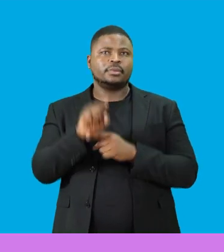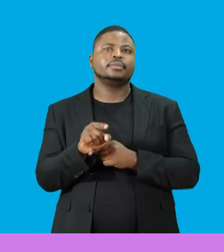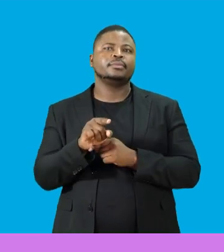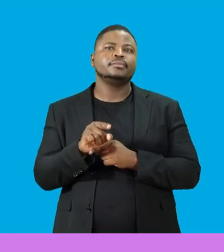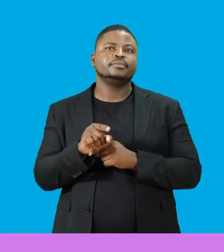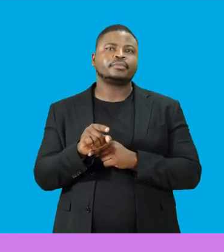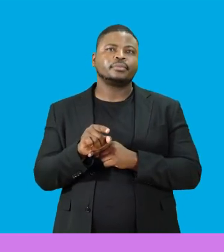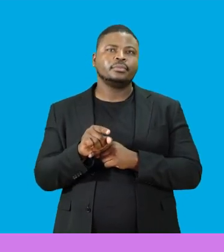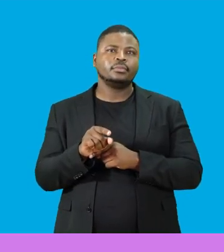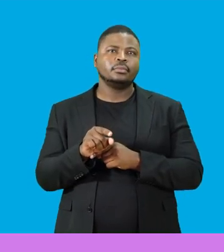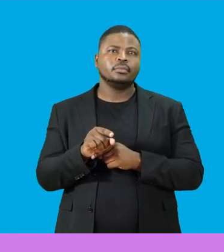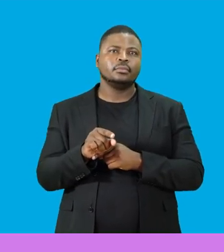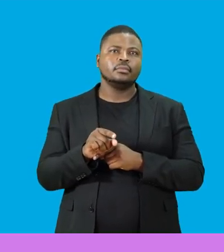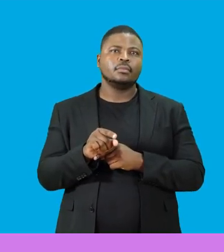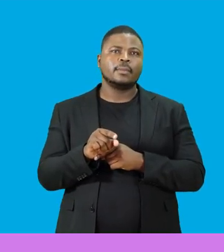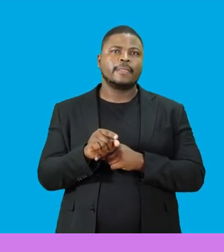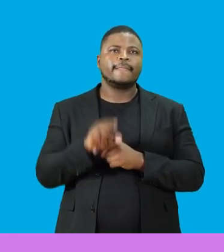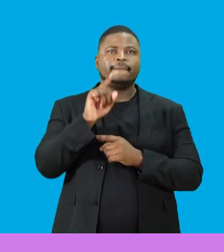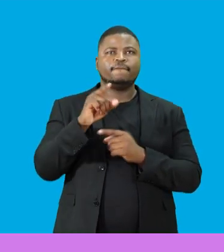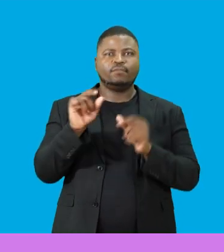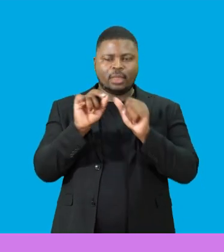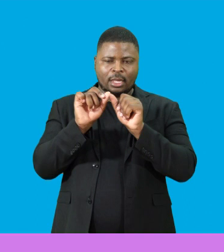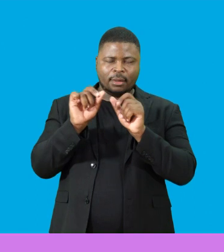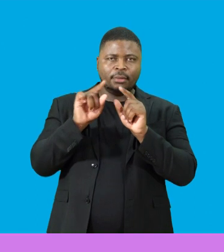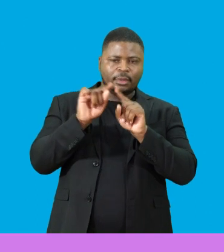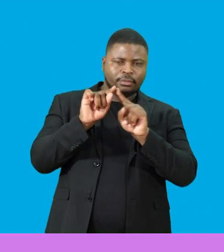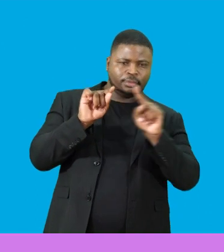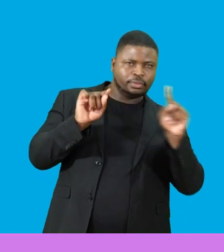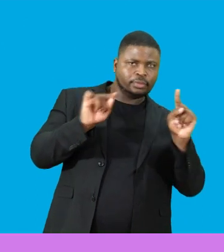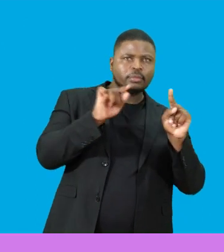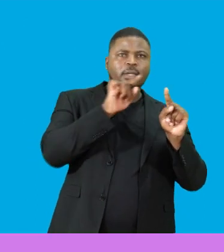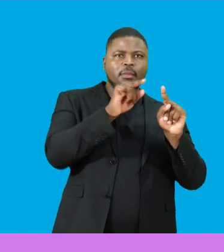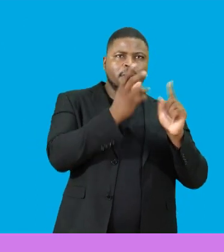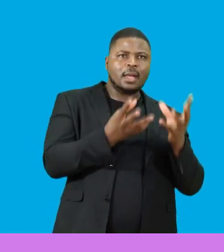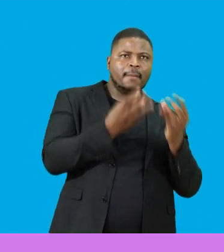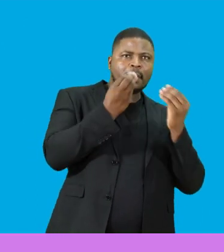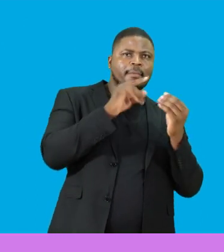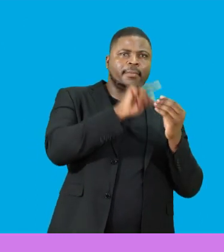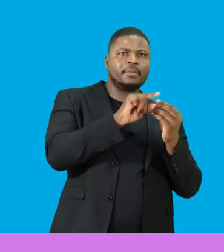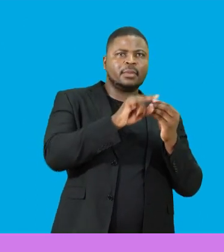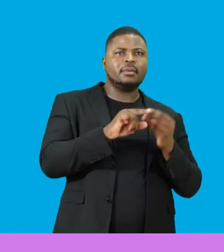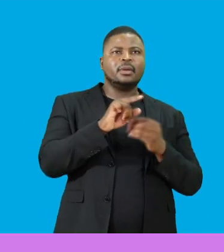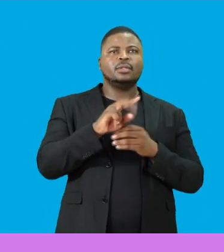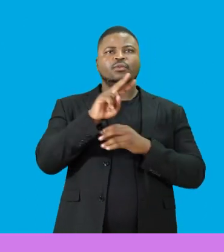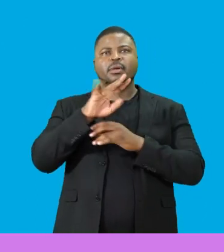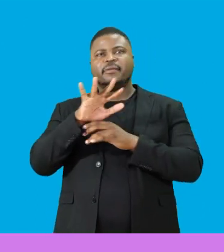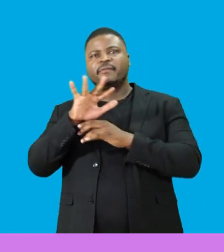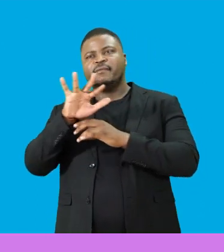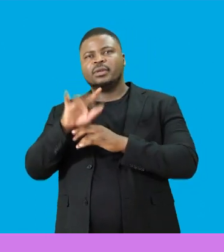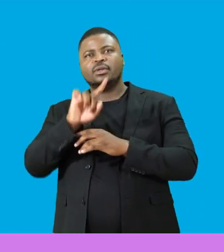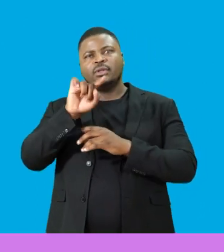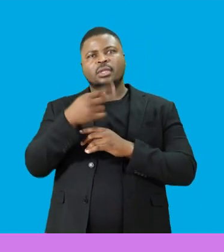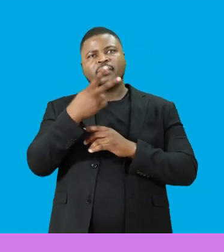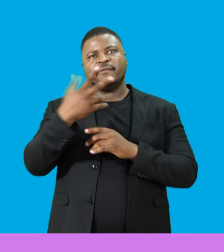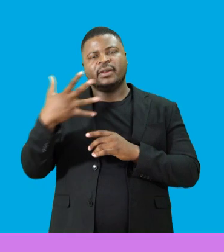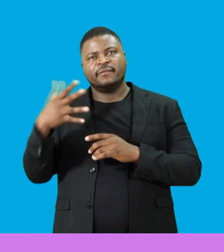point. So when we take this point and align it on our side, we are getting somewhere here. So this is 2.5,